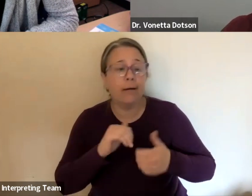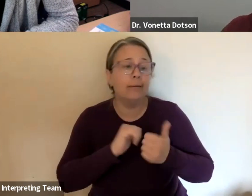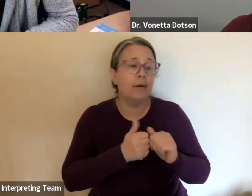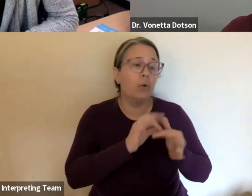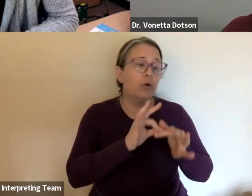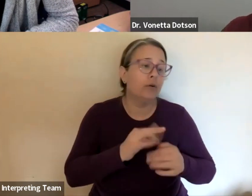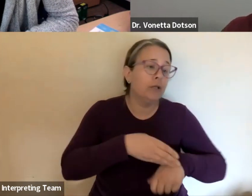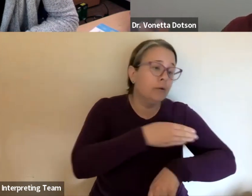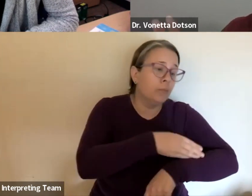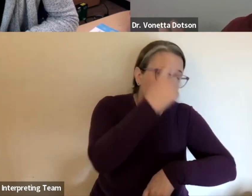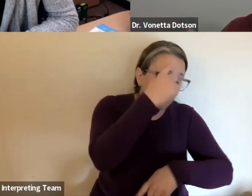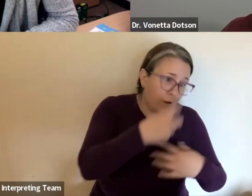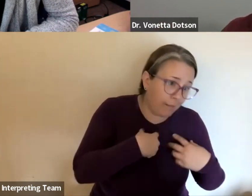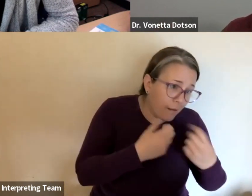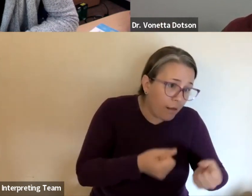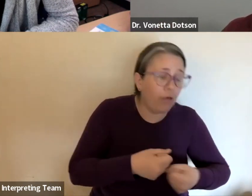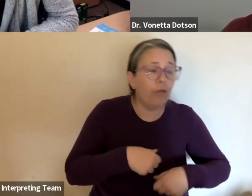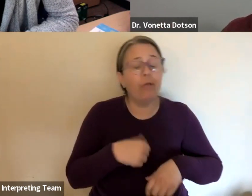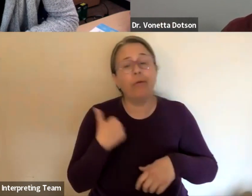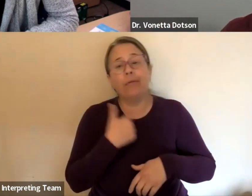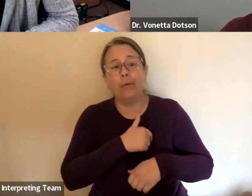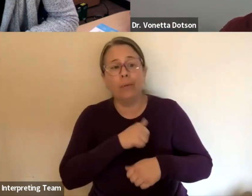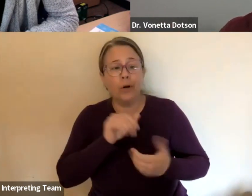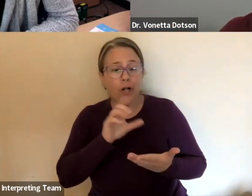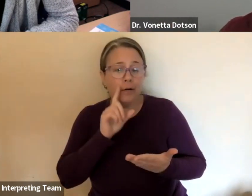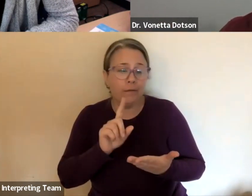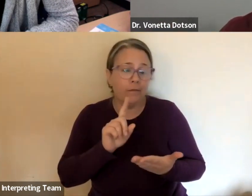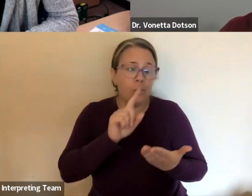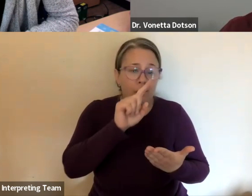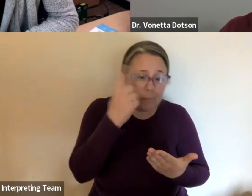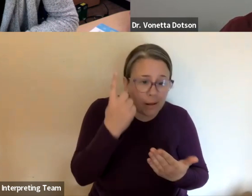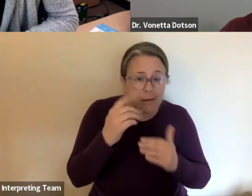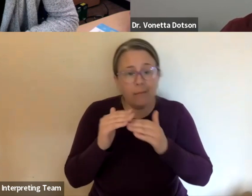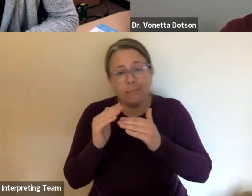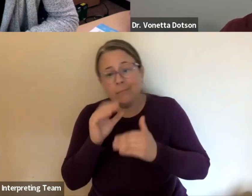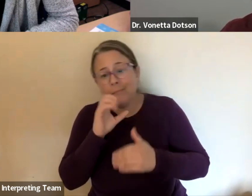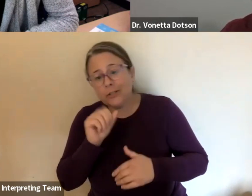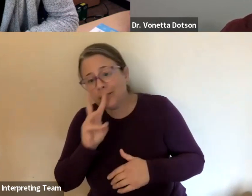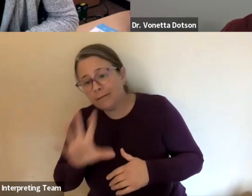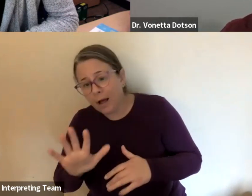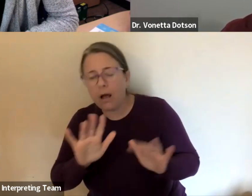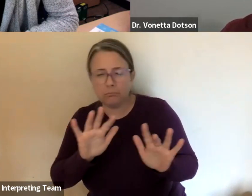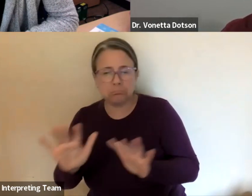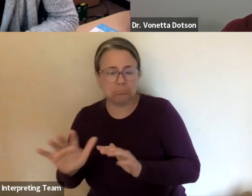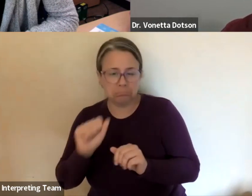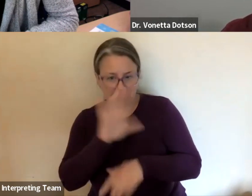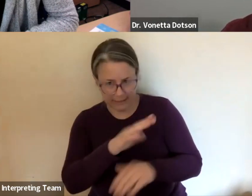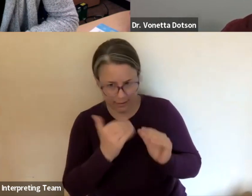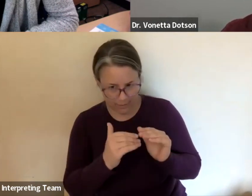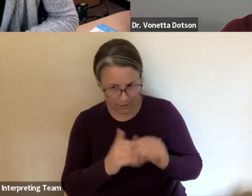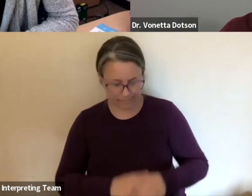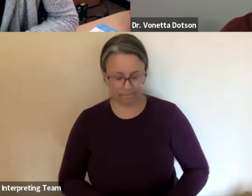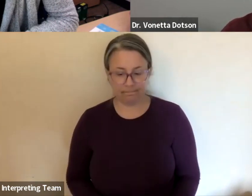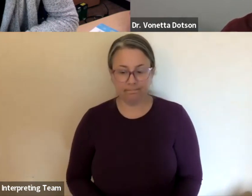age of 65, et cetera. So the director of marketing for that community center writes back to her. He didn't know that I